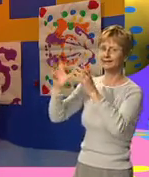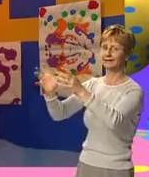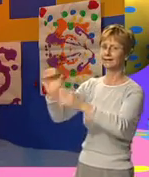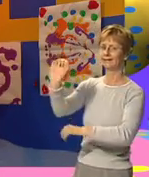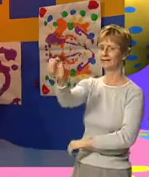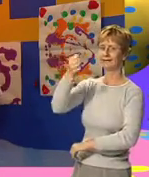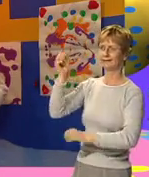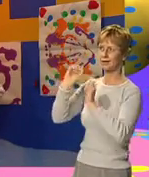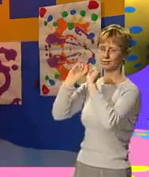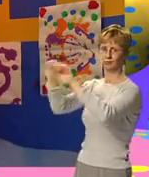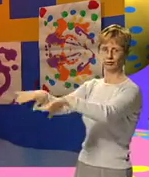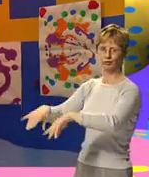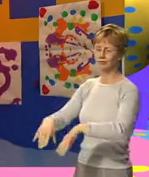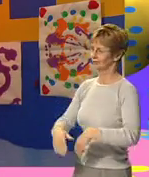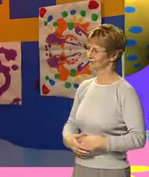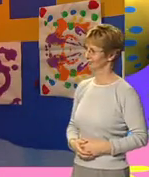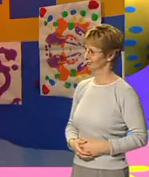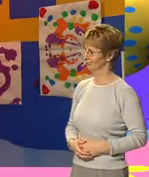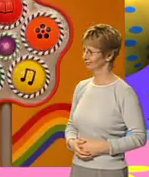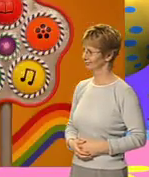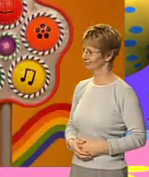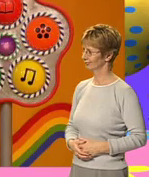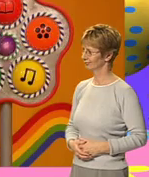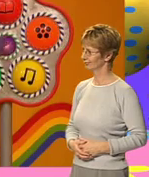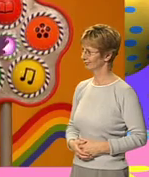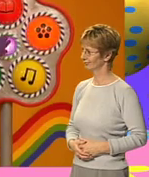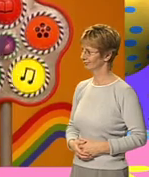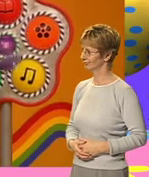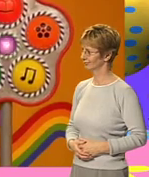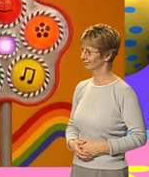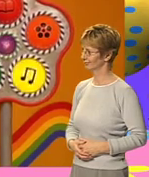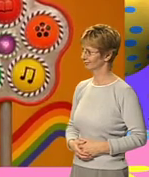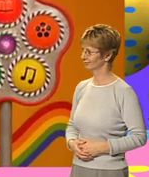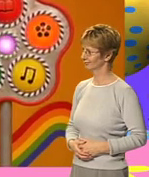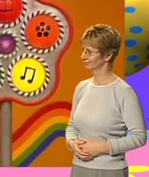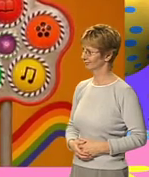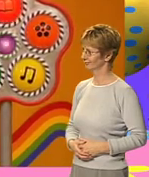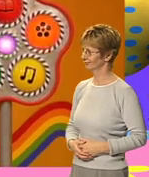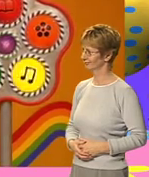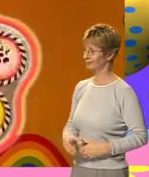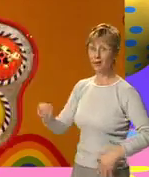I'll put it away in the cupboard.